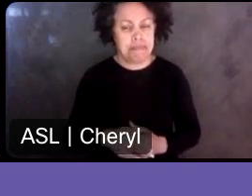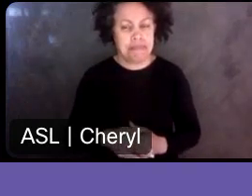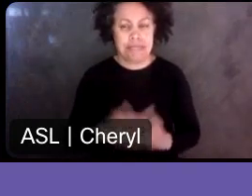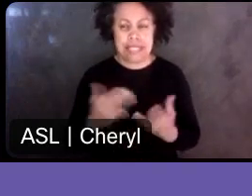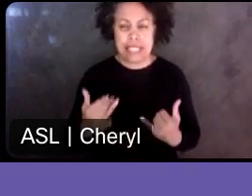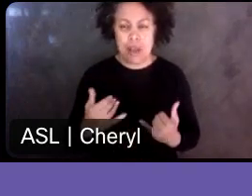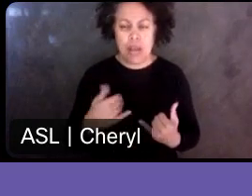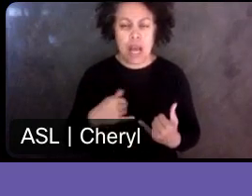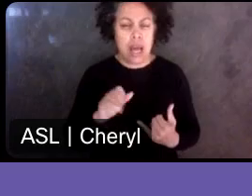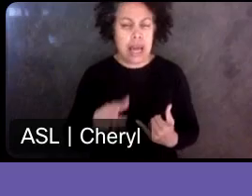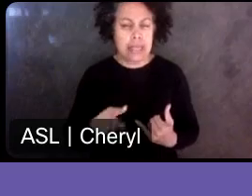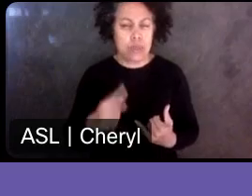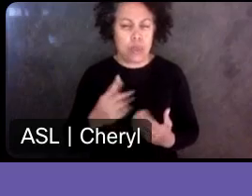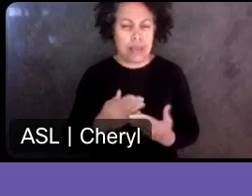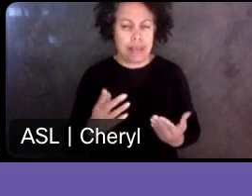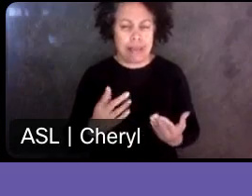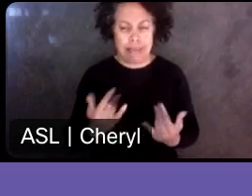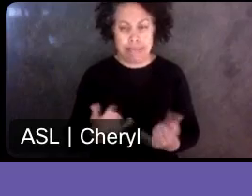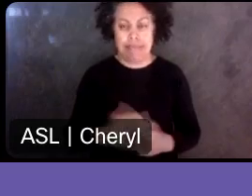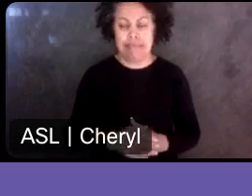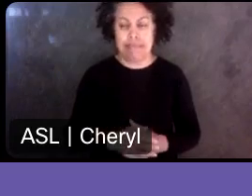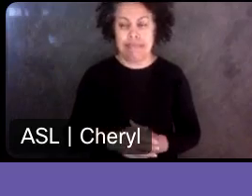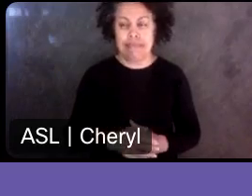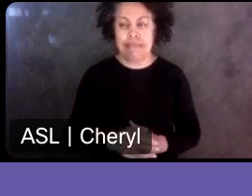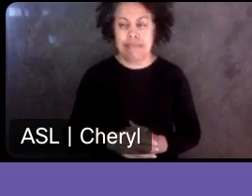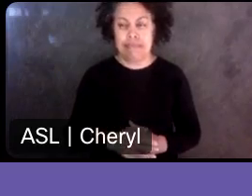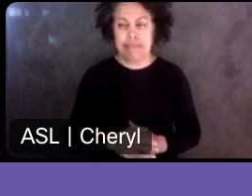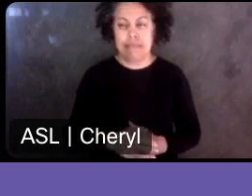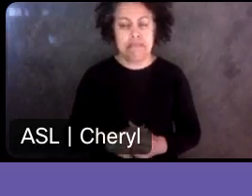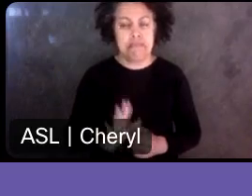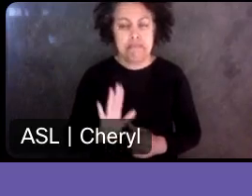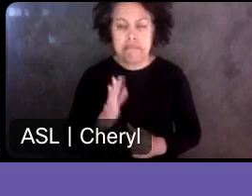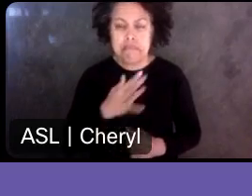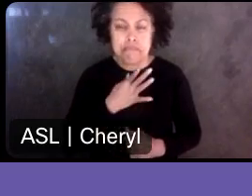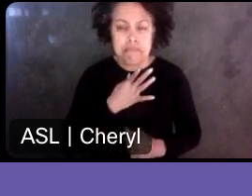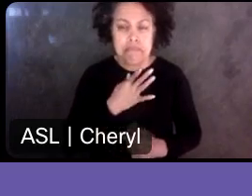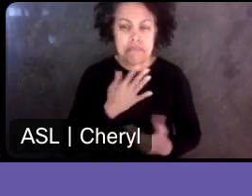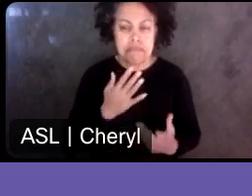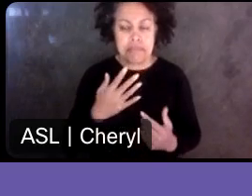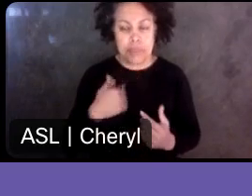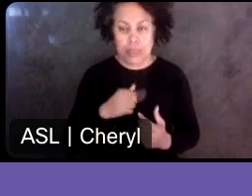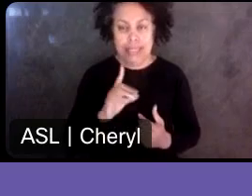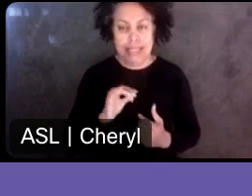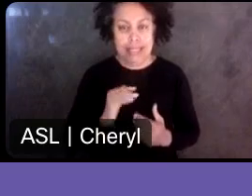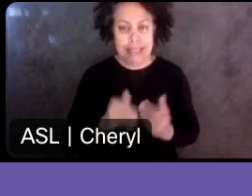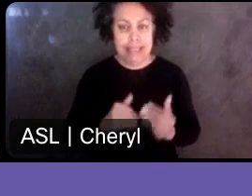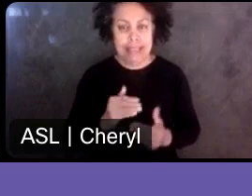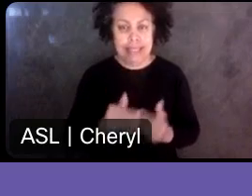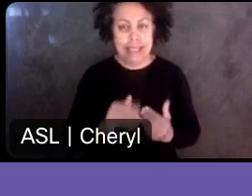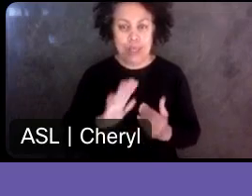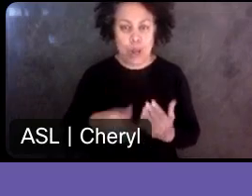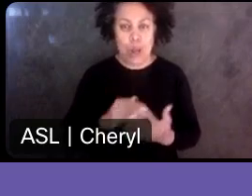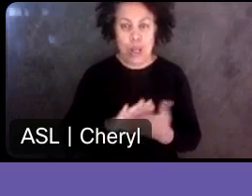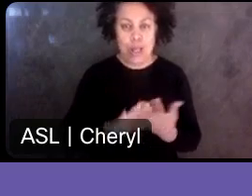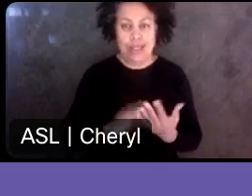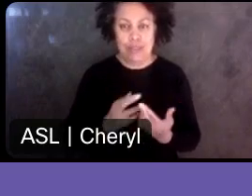one question on this slide. I'm curious if, as we've gone through all of these resources, was